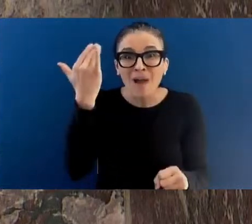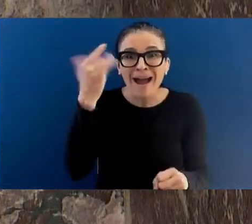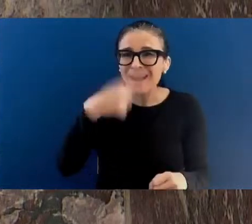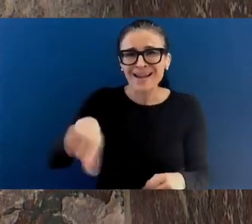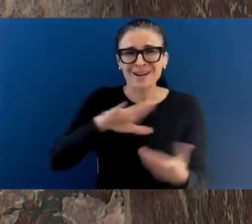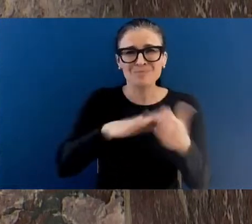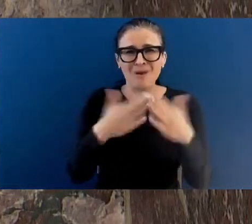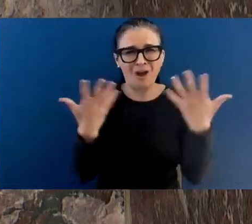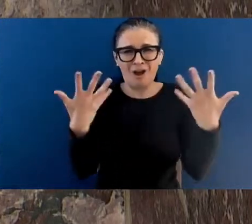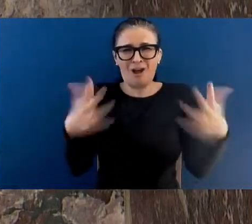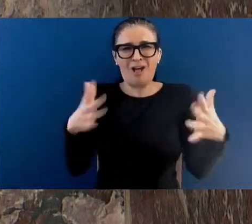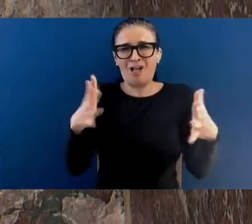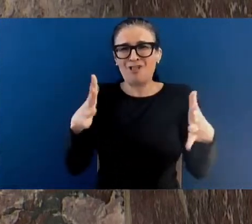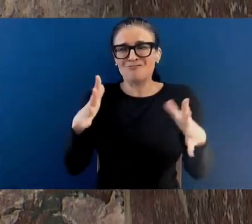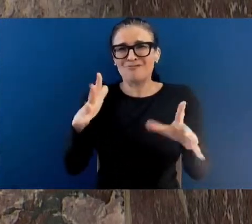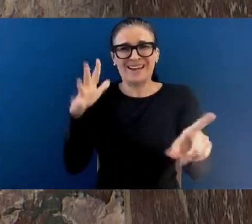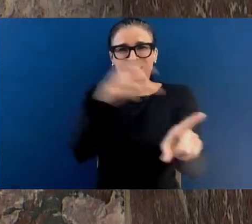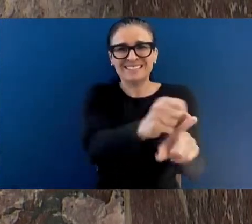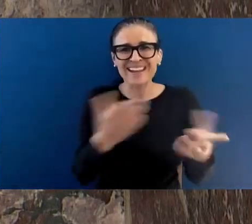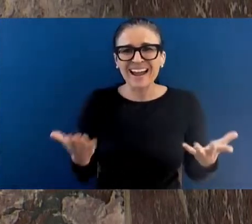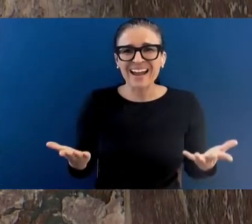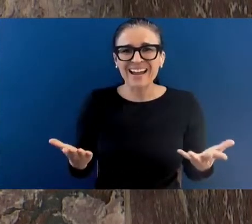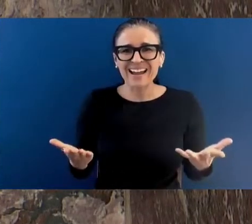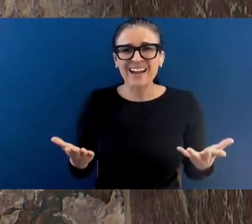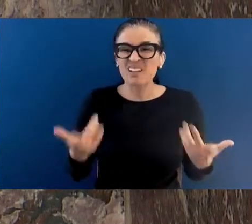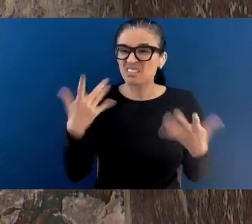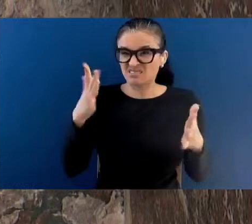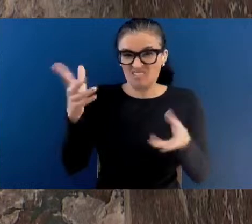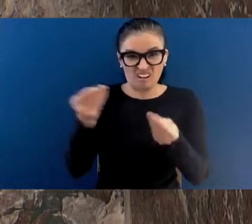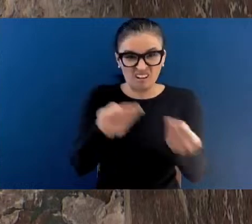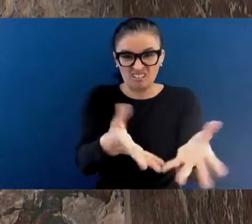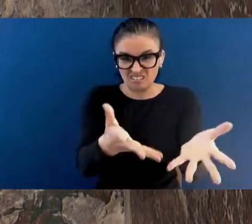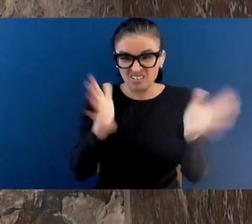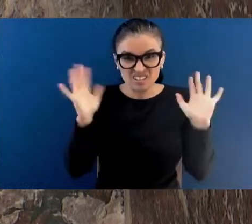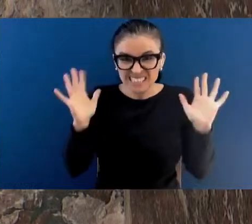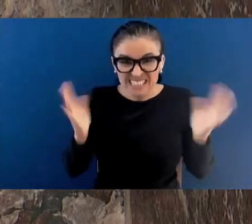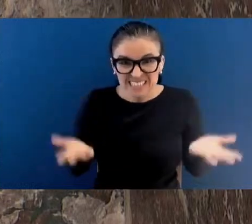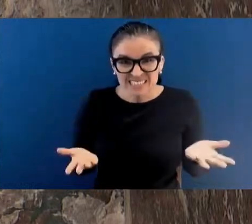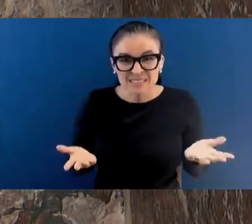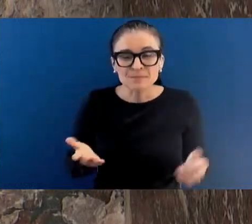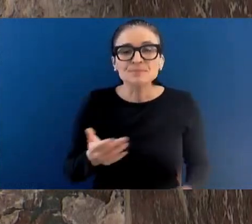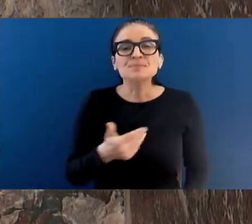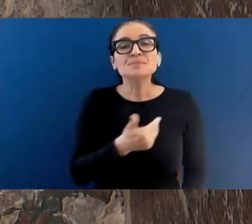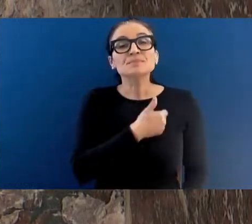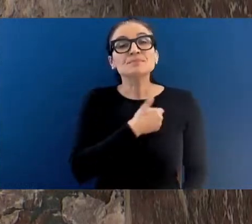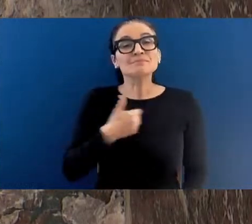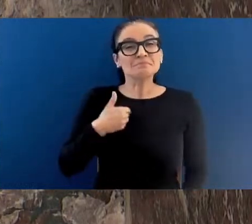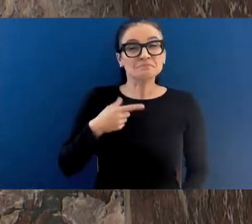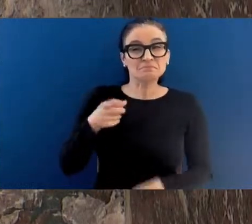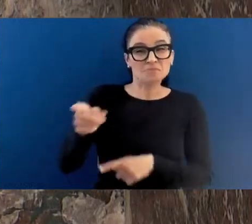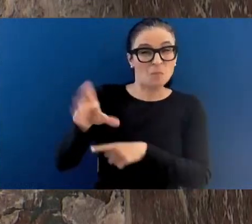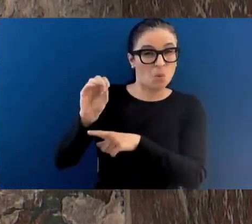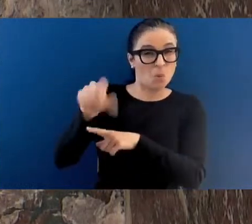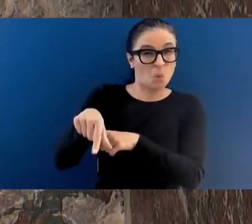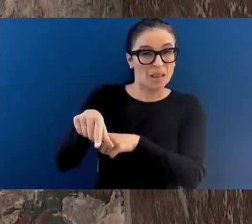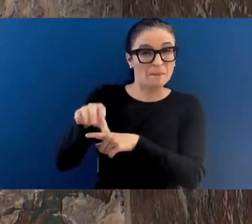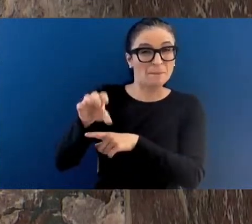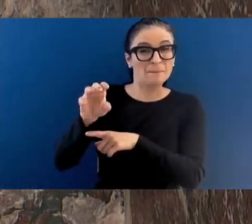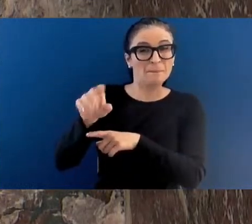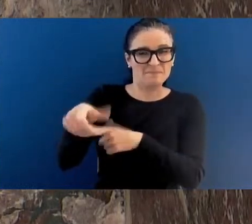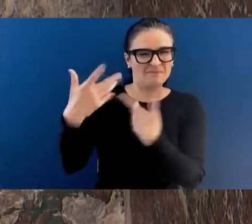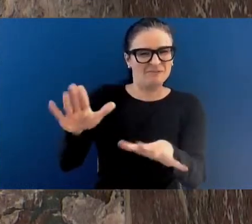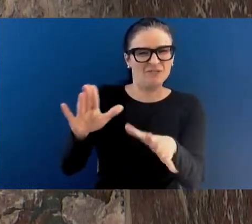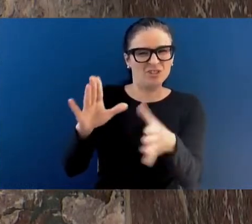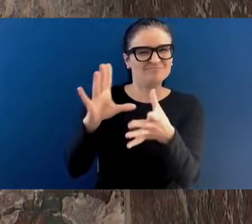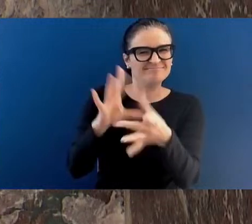initiatives, as the member from Coquitlam-Larville has pointed out, are initiatives that were underway for some years before October 7th. The Premier's